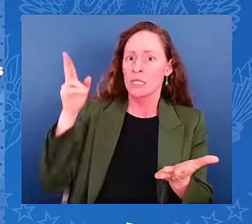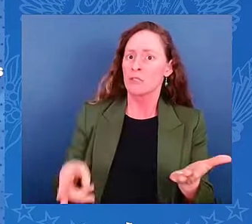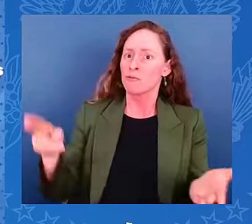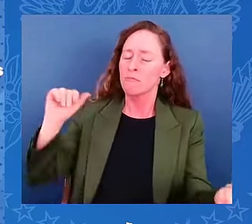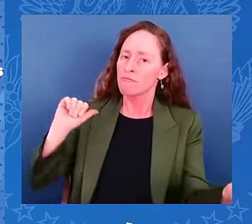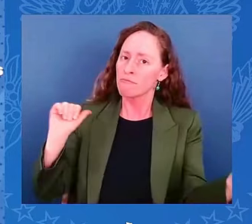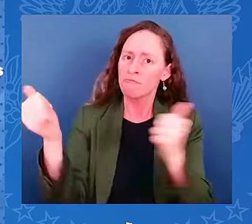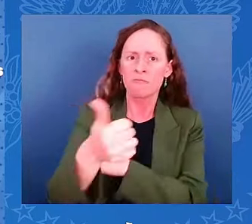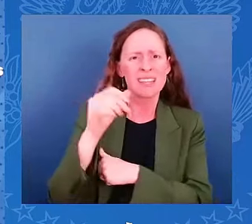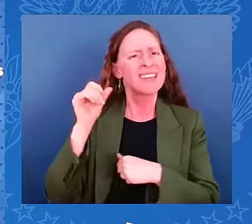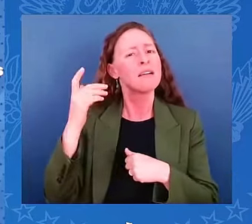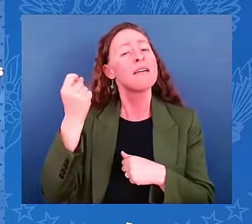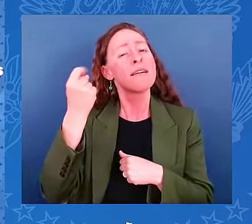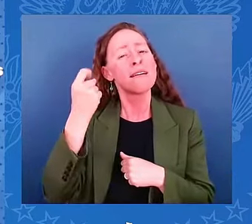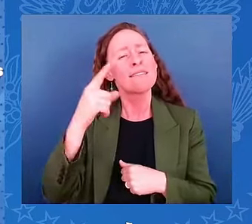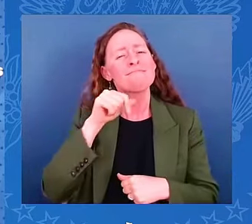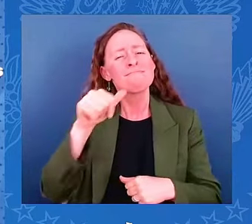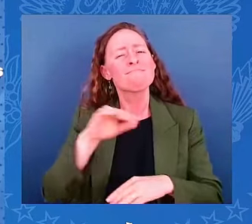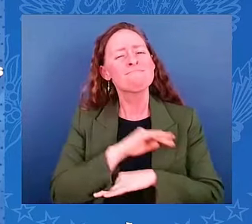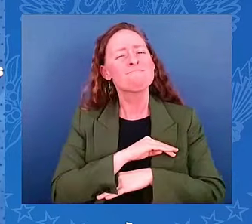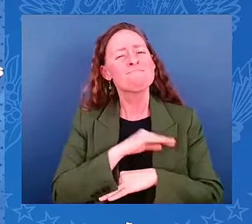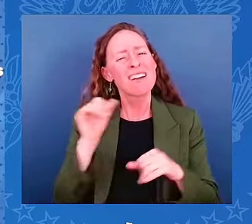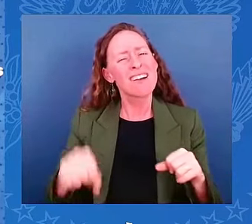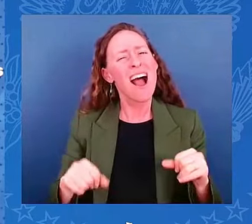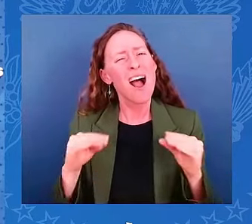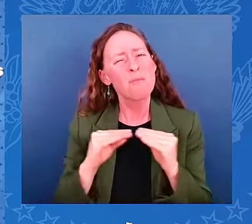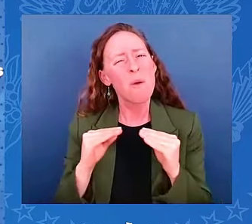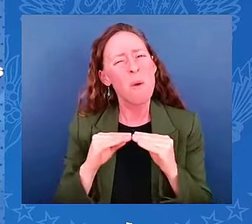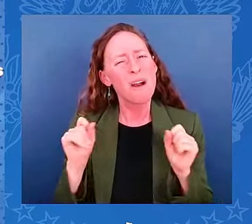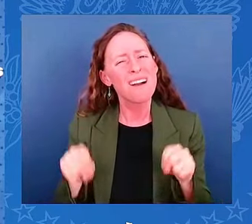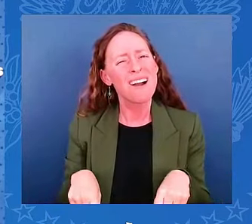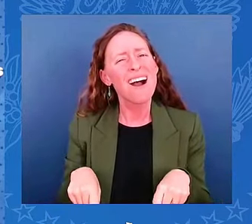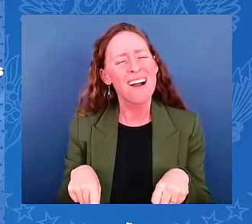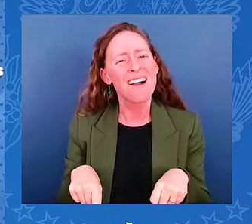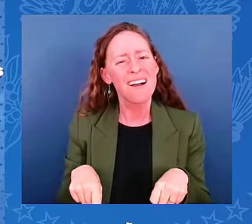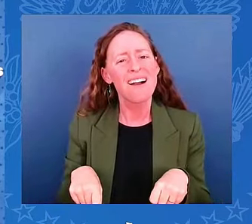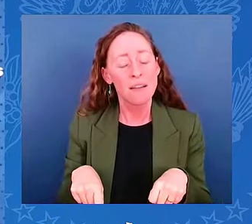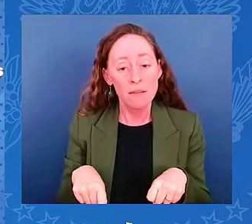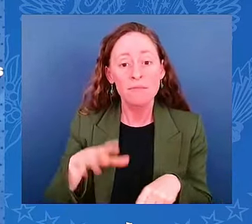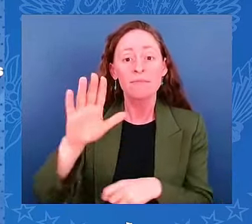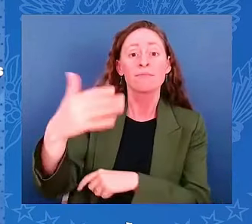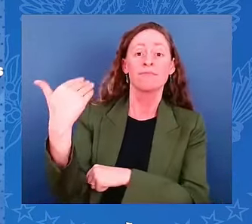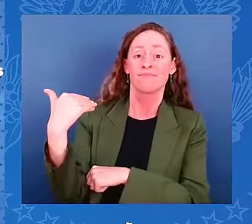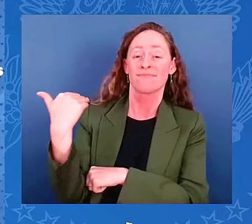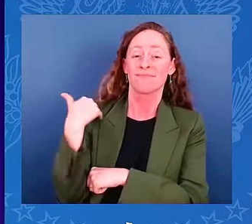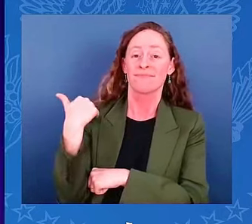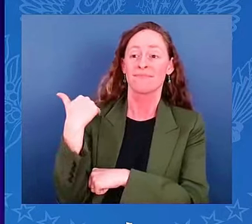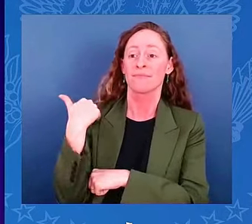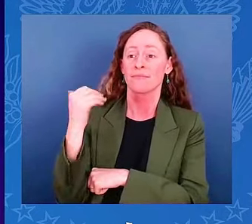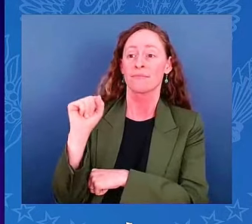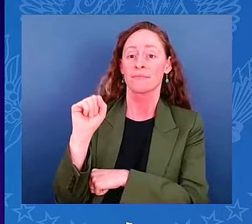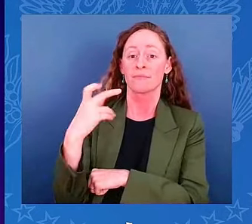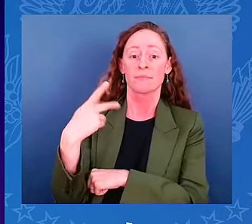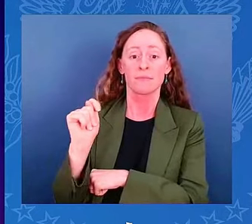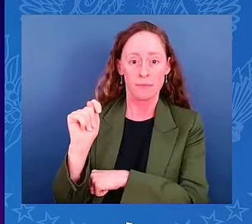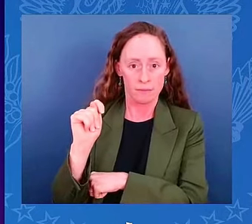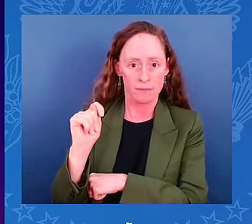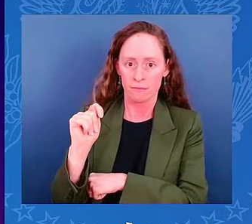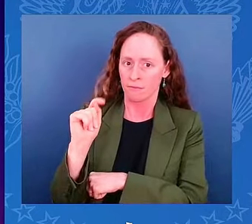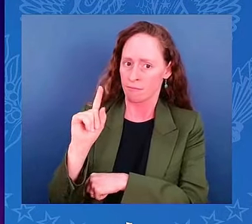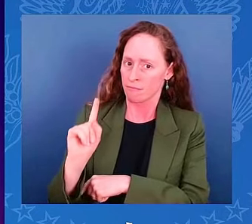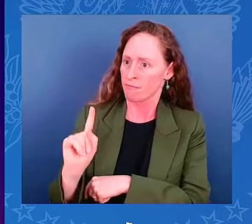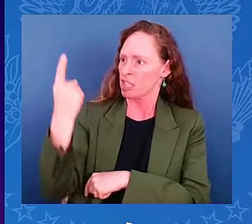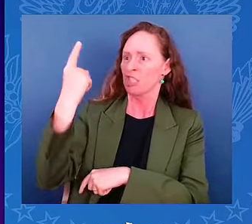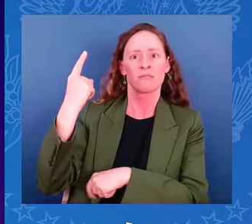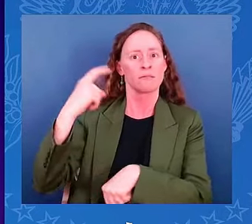Communities Act. That's why last September, I established the first ever White House Office of Gun Violence Prevention.